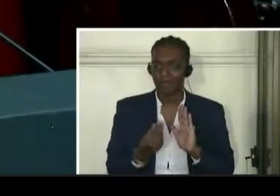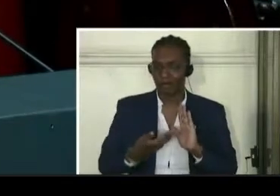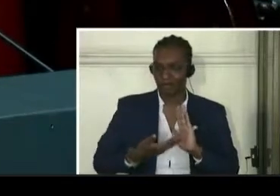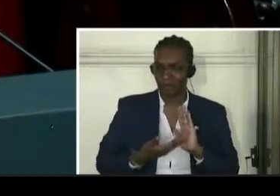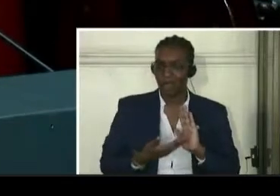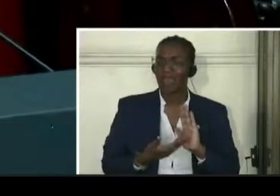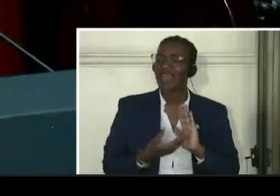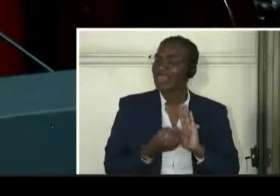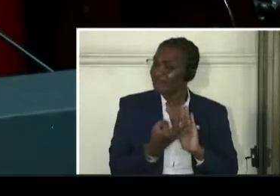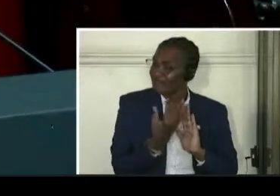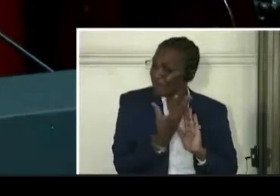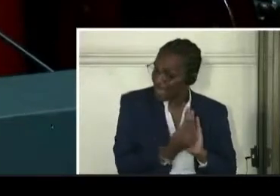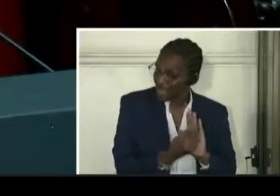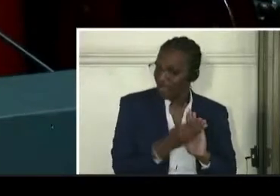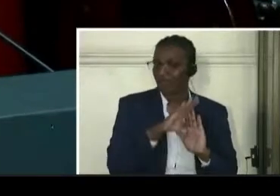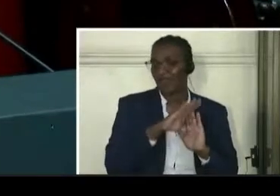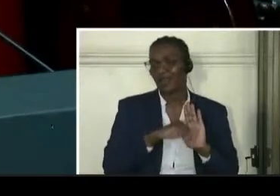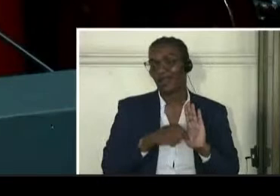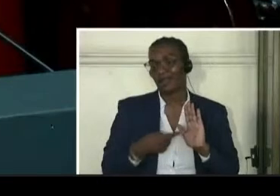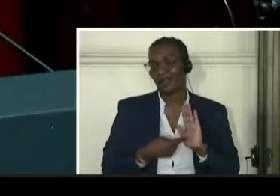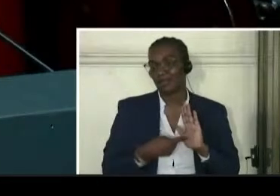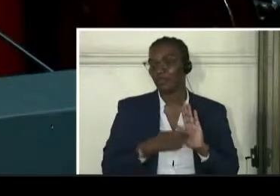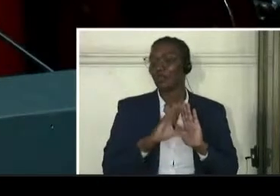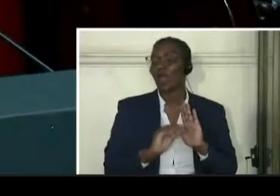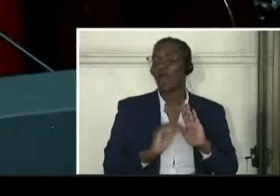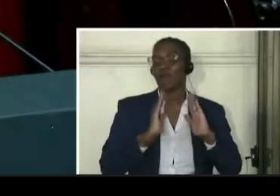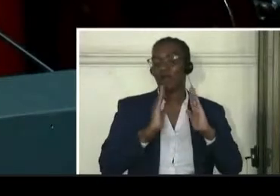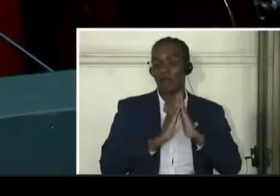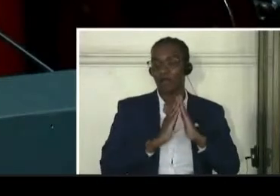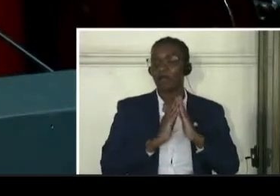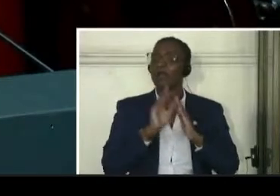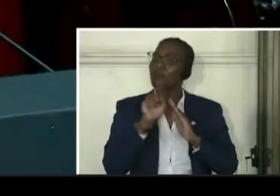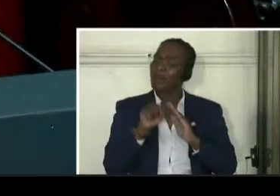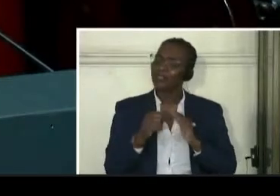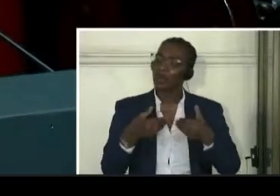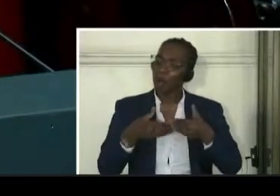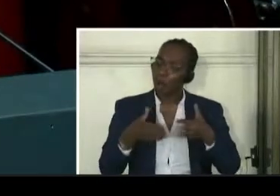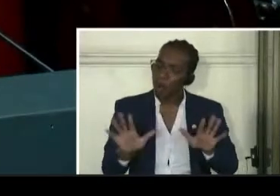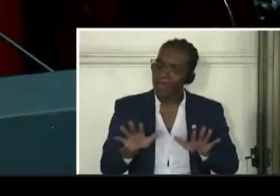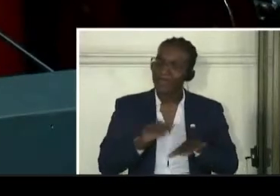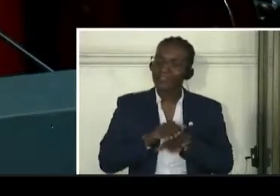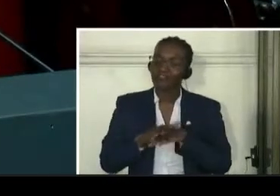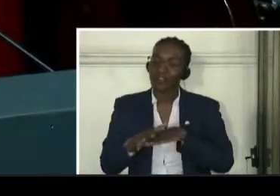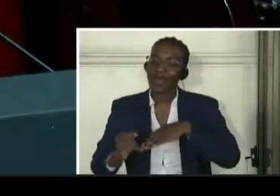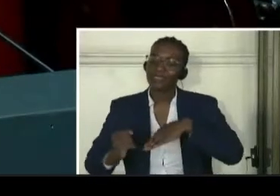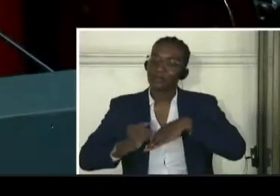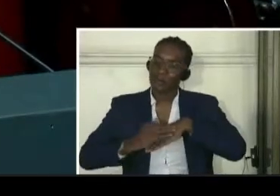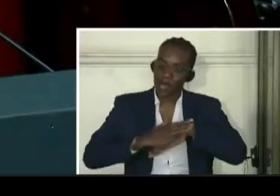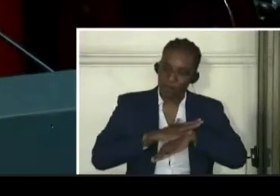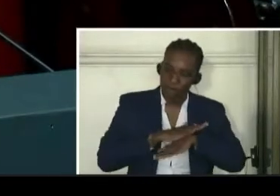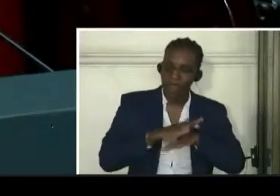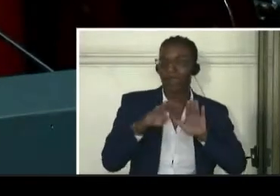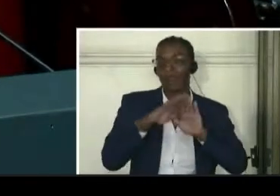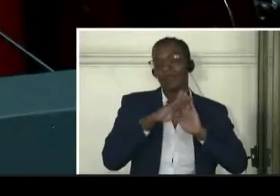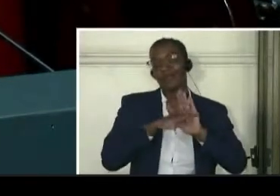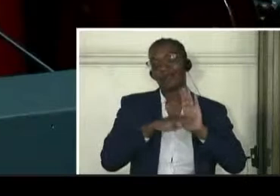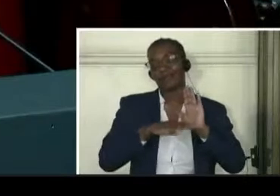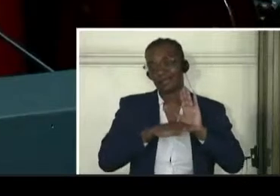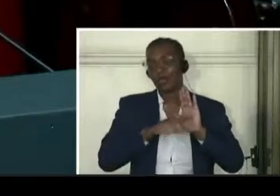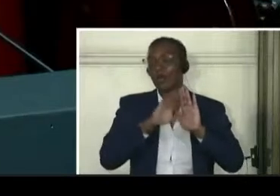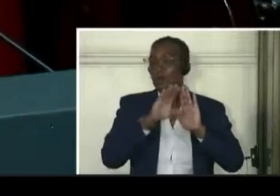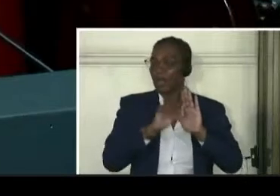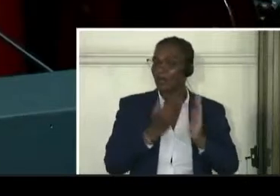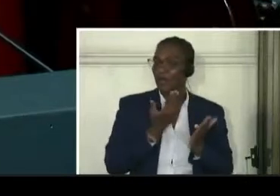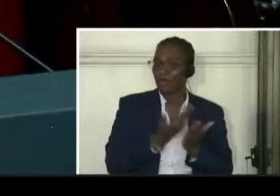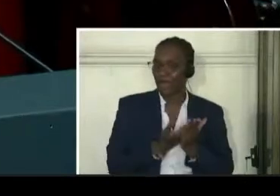really is a list. There needs to be an open, transparent list with a digitized application system so